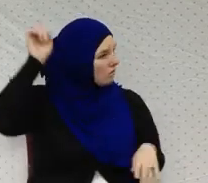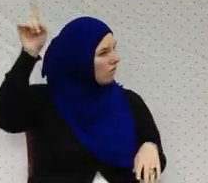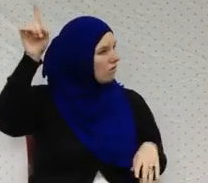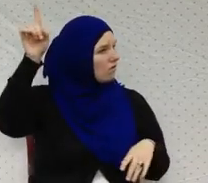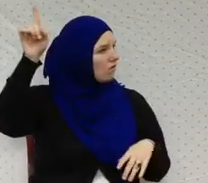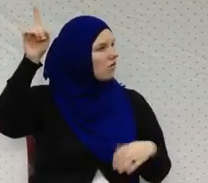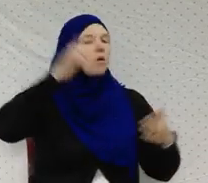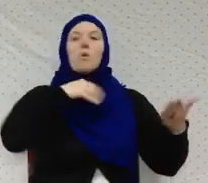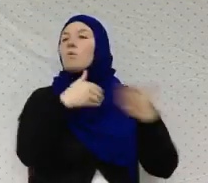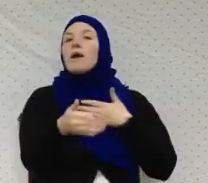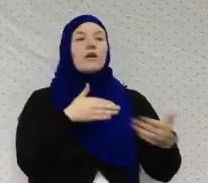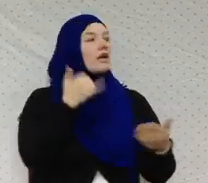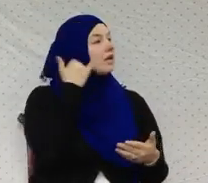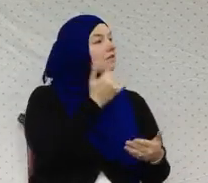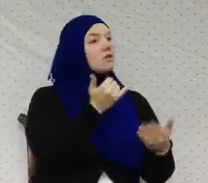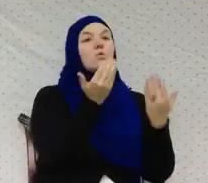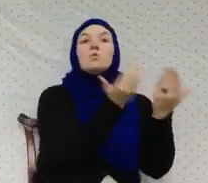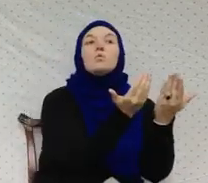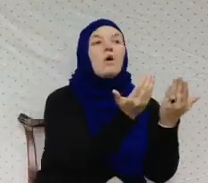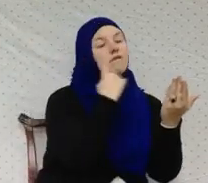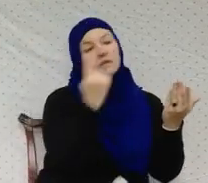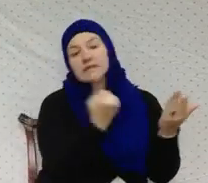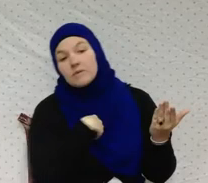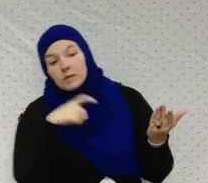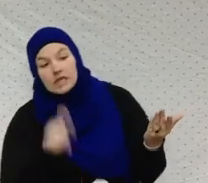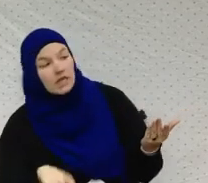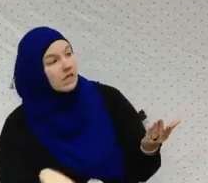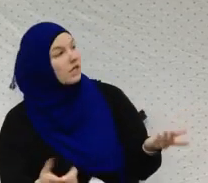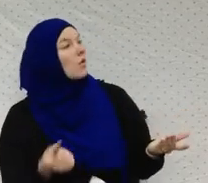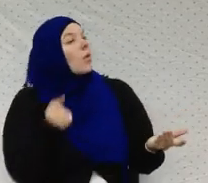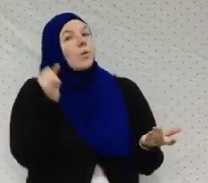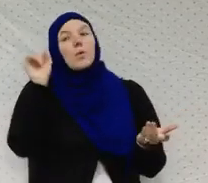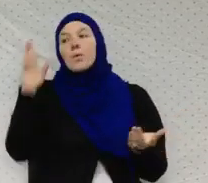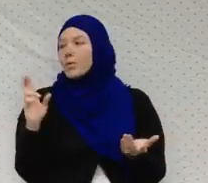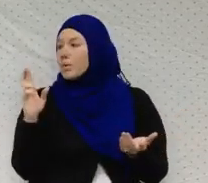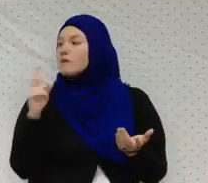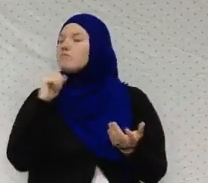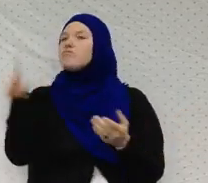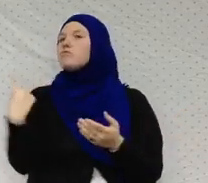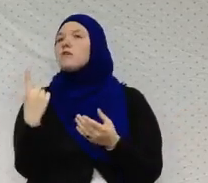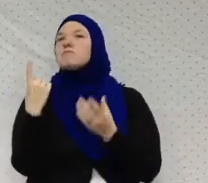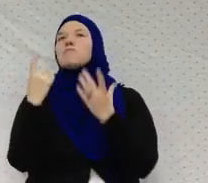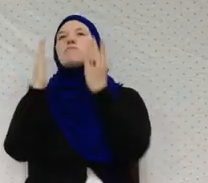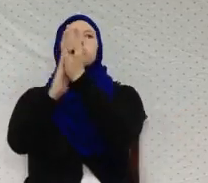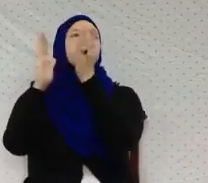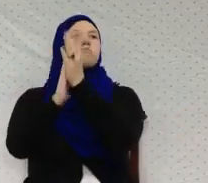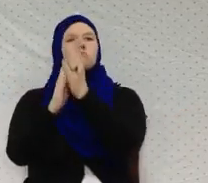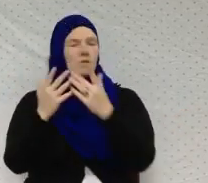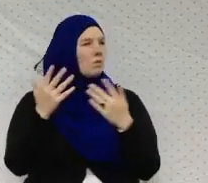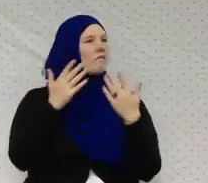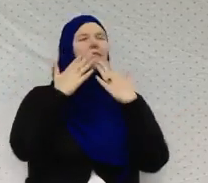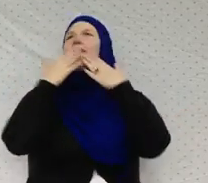we praise Allah, whether it is a dua for something we need, or it is